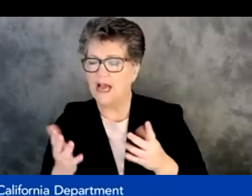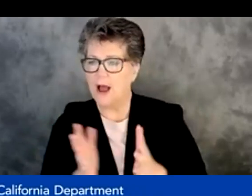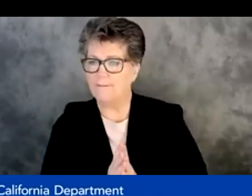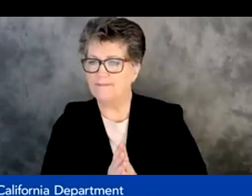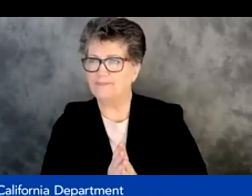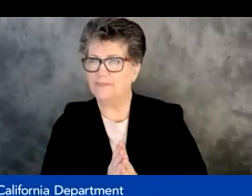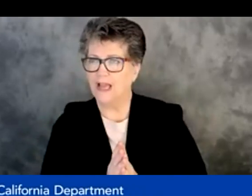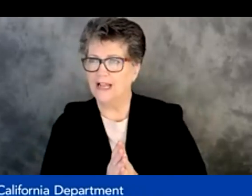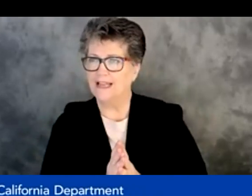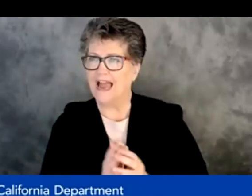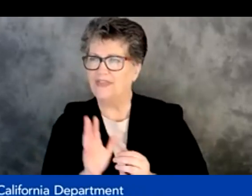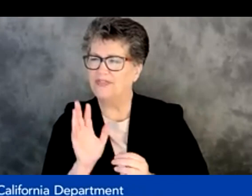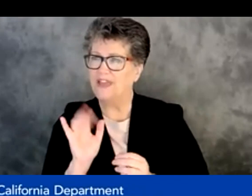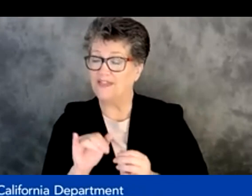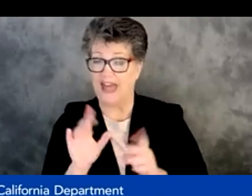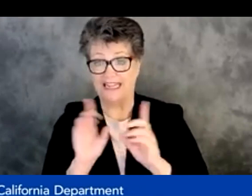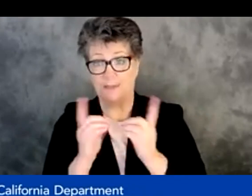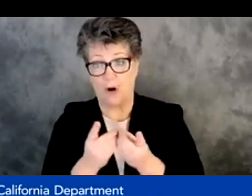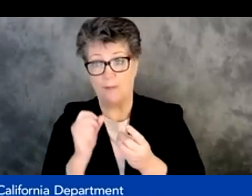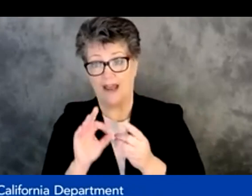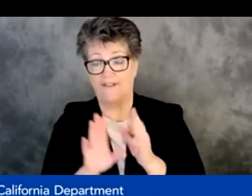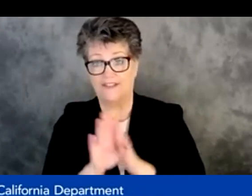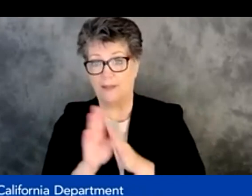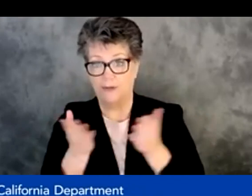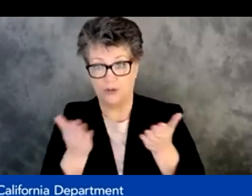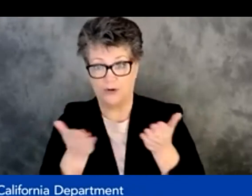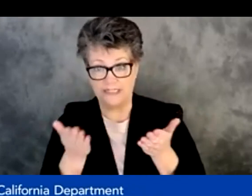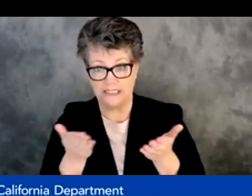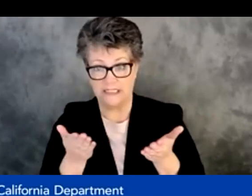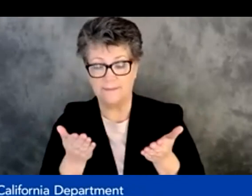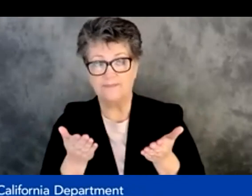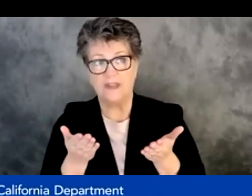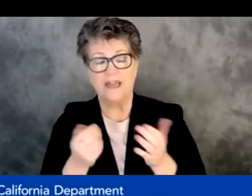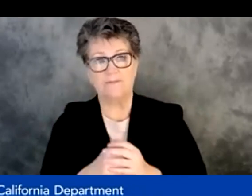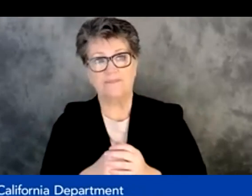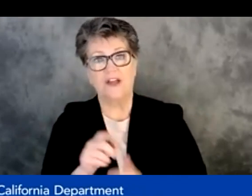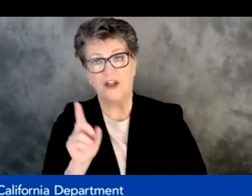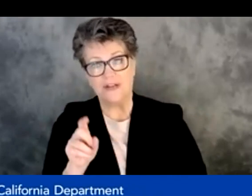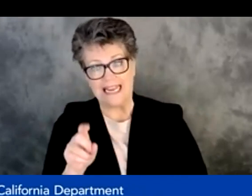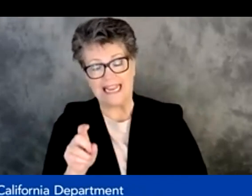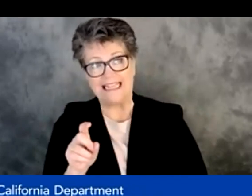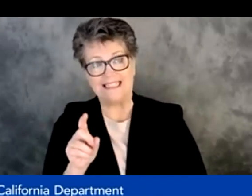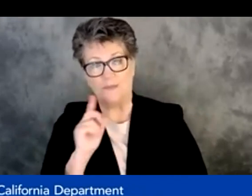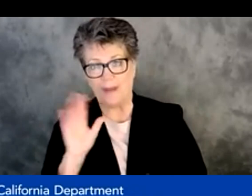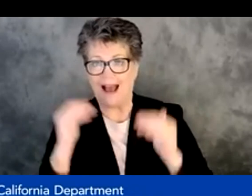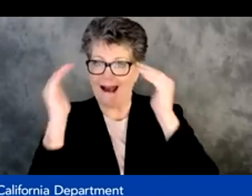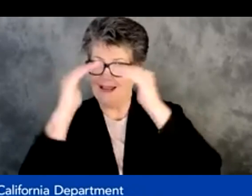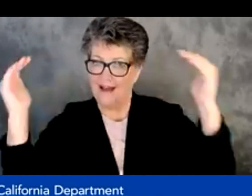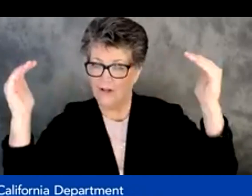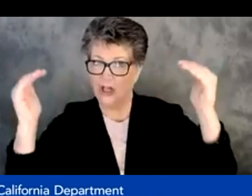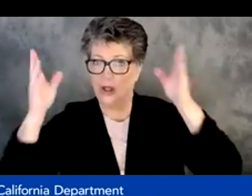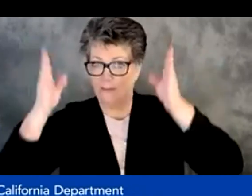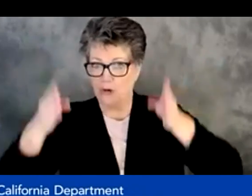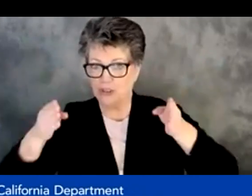I think that at Department of Developmental Services, there needs to be a high level